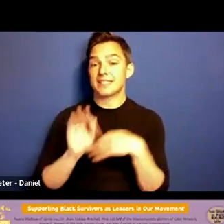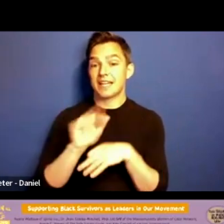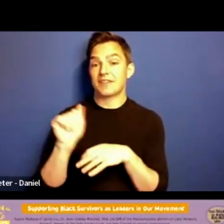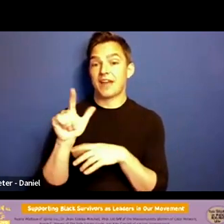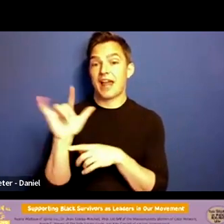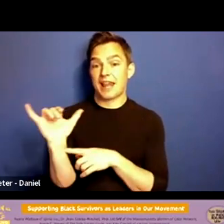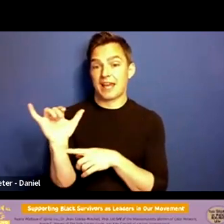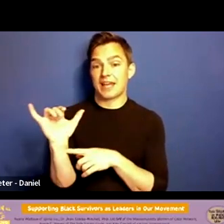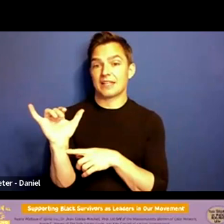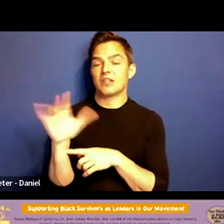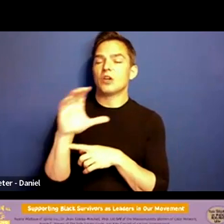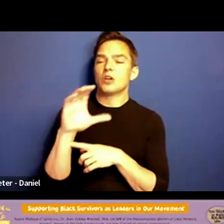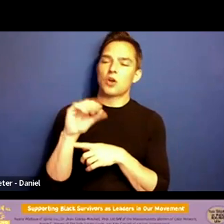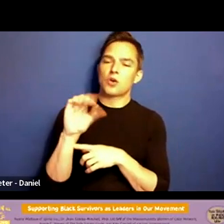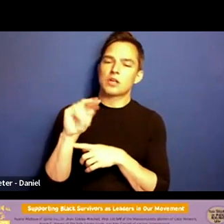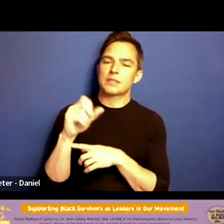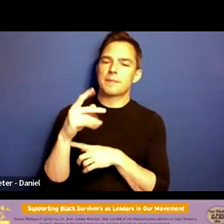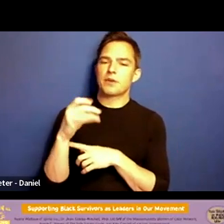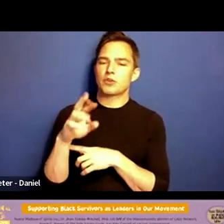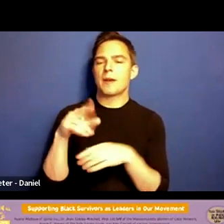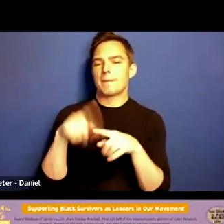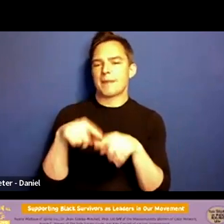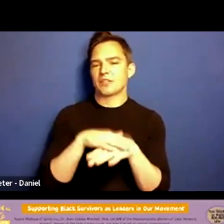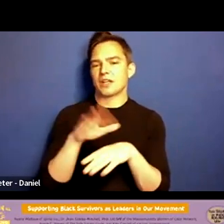co-conspirator, based on what Dr. Bettina Love